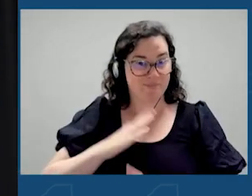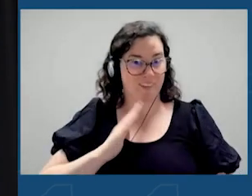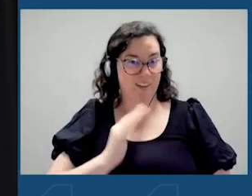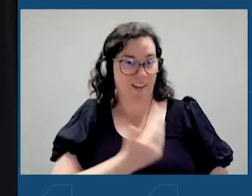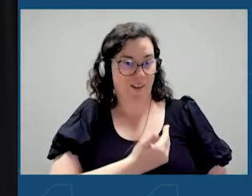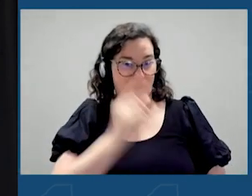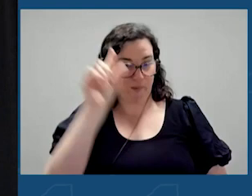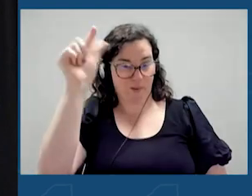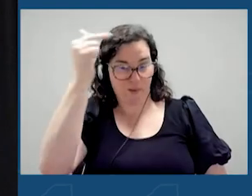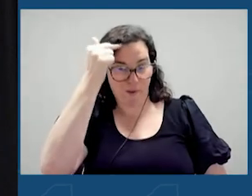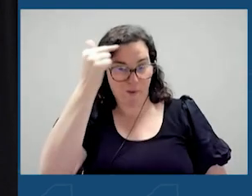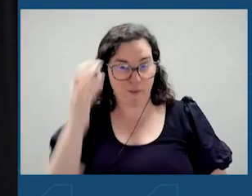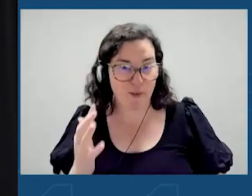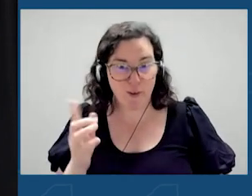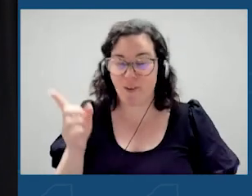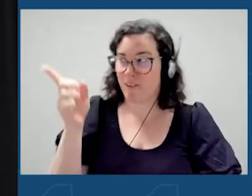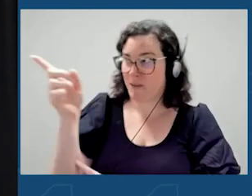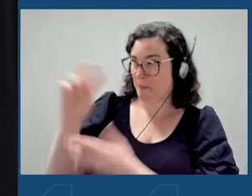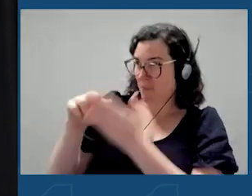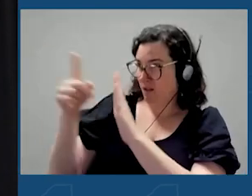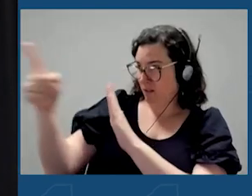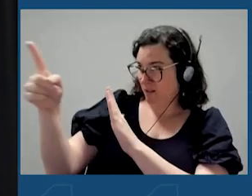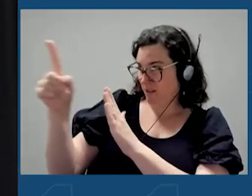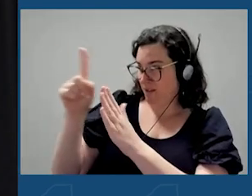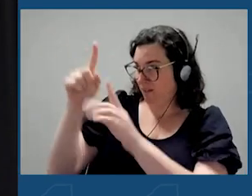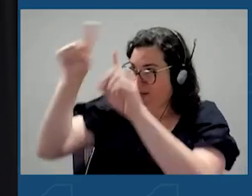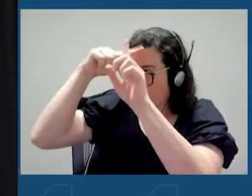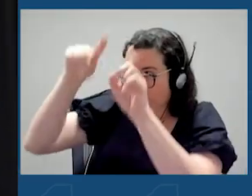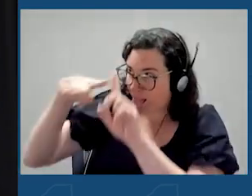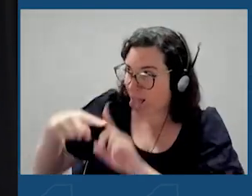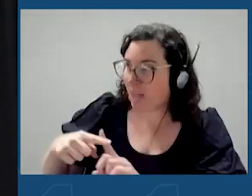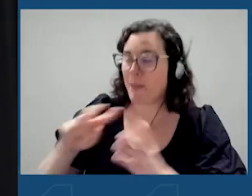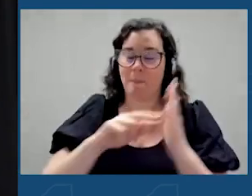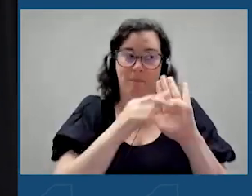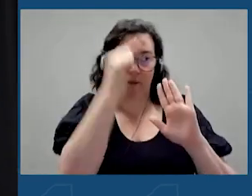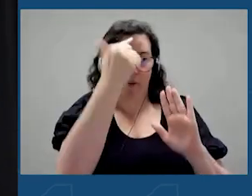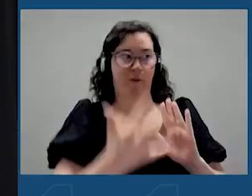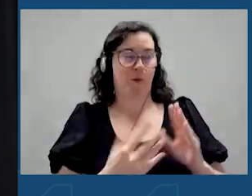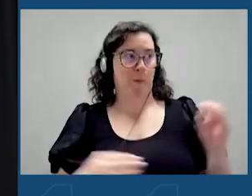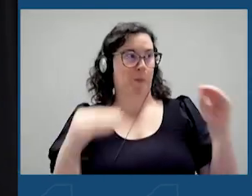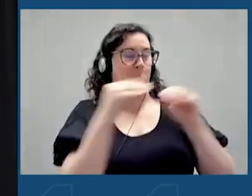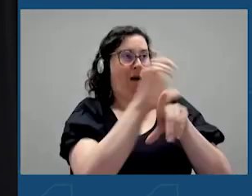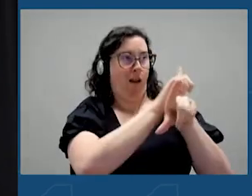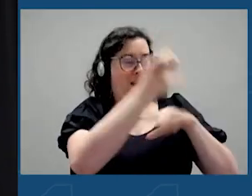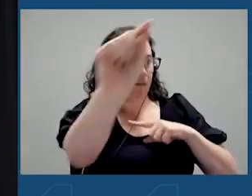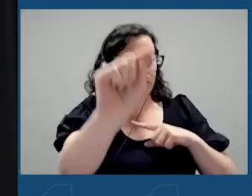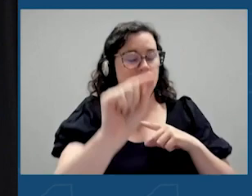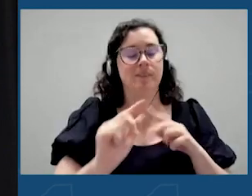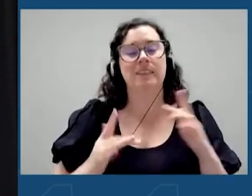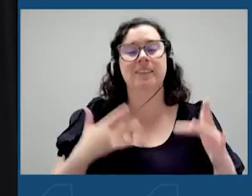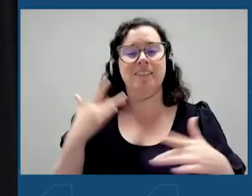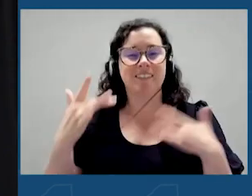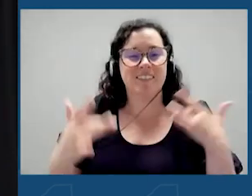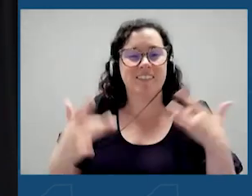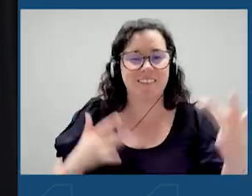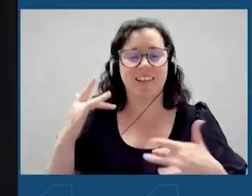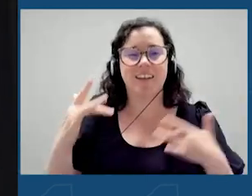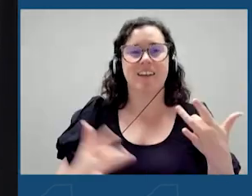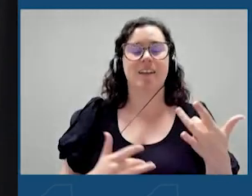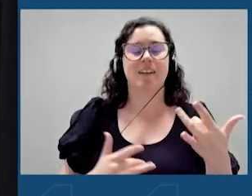So it's very exciting. So this morning, my phone call with Lynn goes, well, it's not raining. I